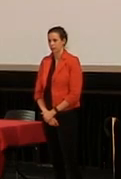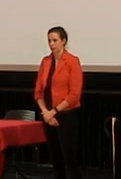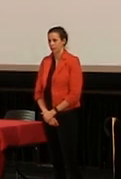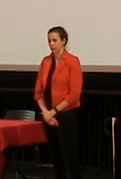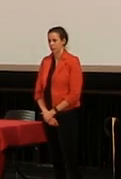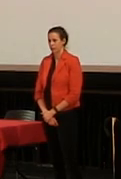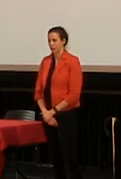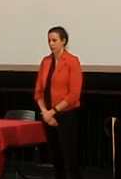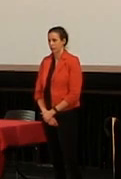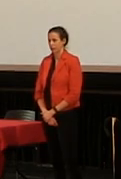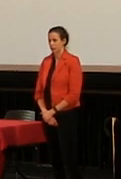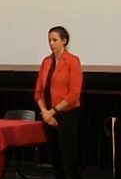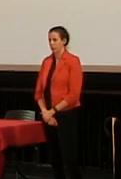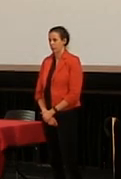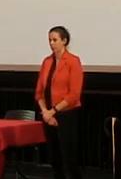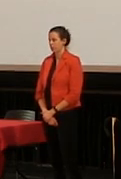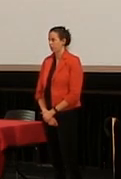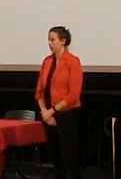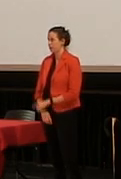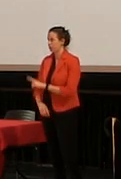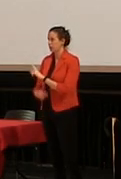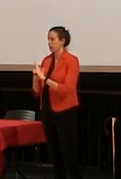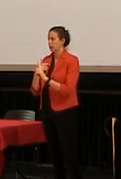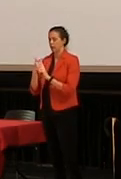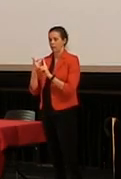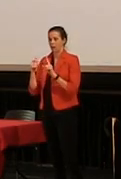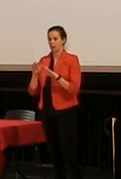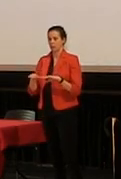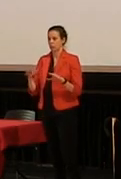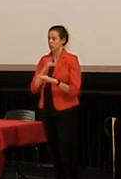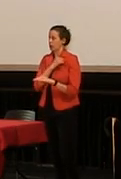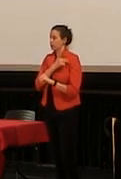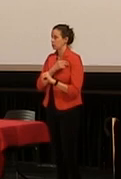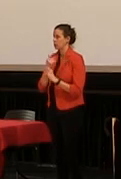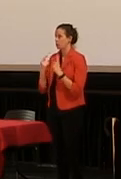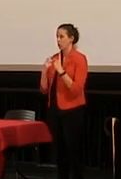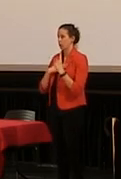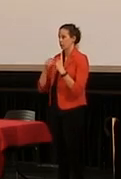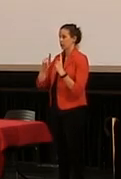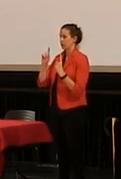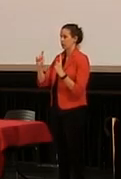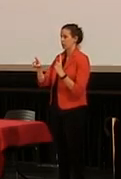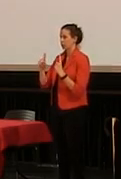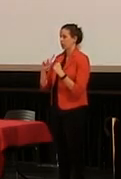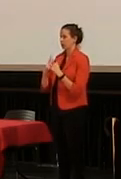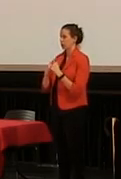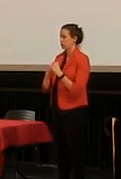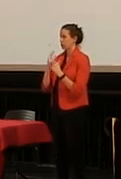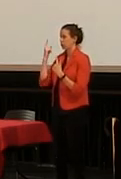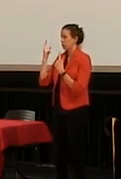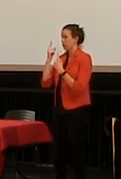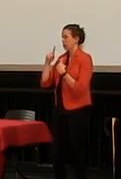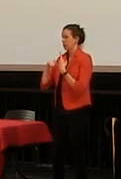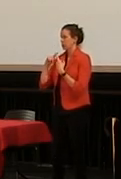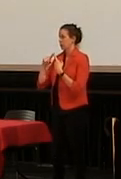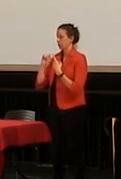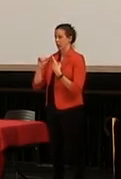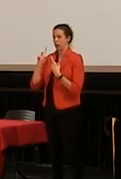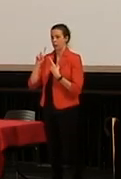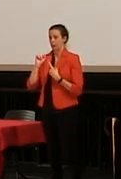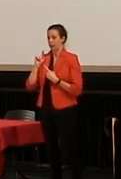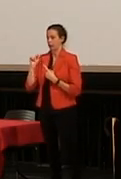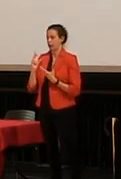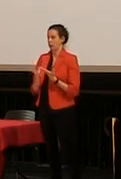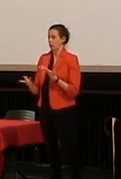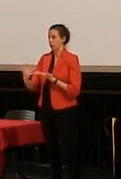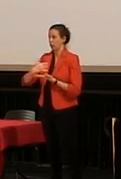Hi, my name's Anya. I work at Cincinnati Children's Hospital. So one of my questions first was, when you think about the data that you're collecting,